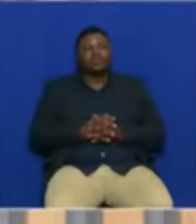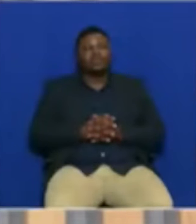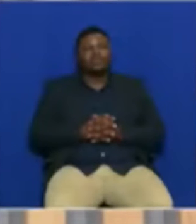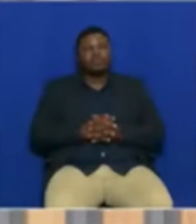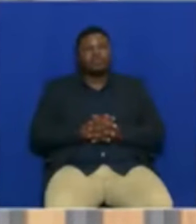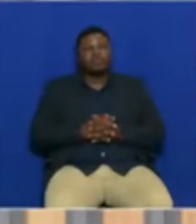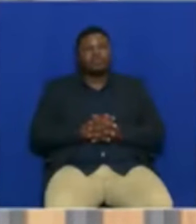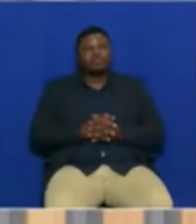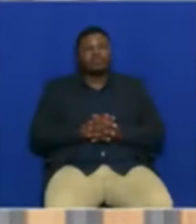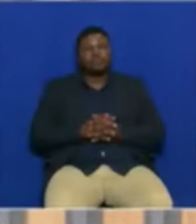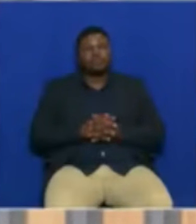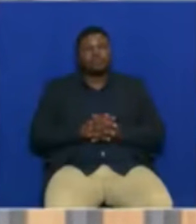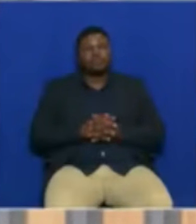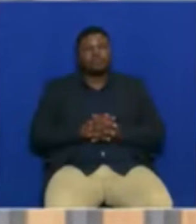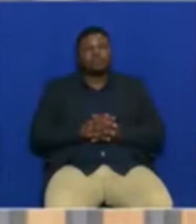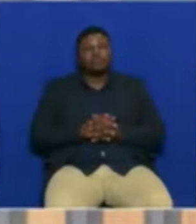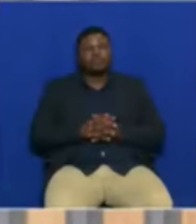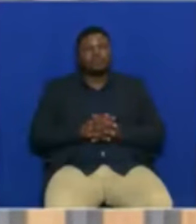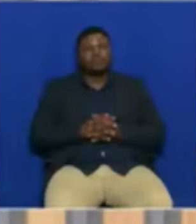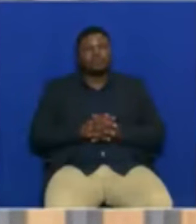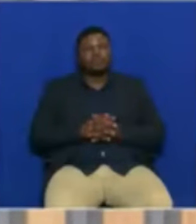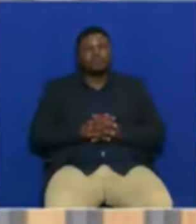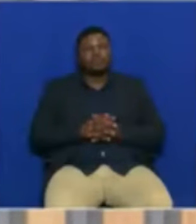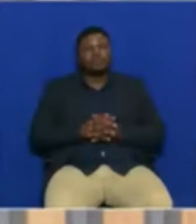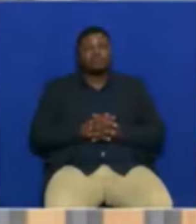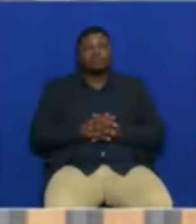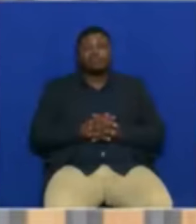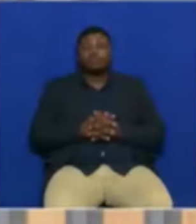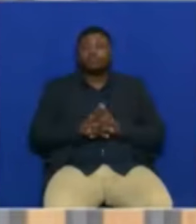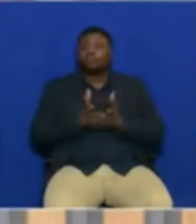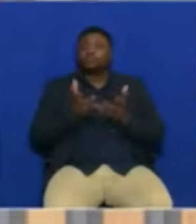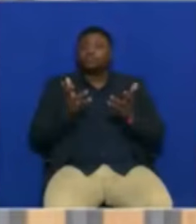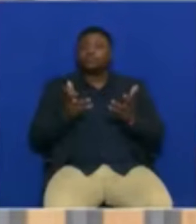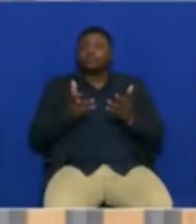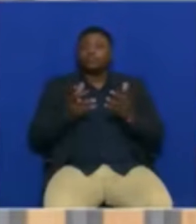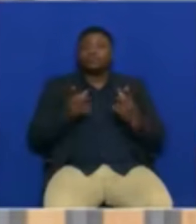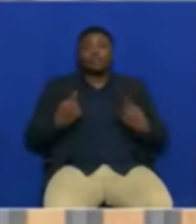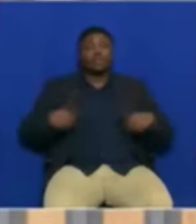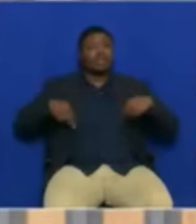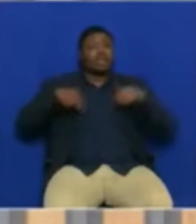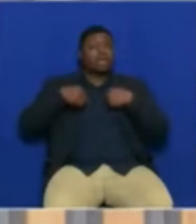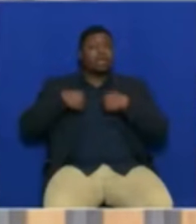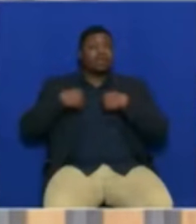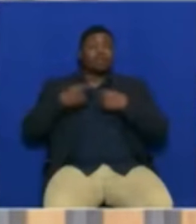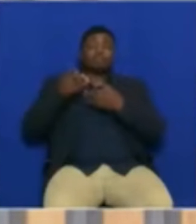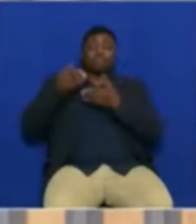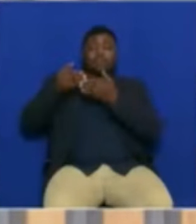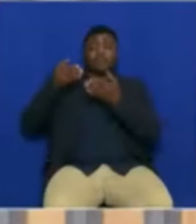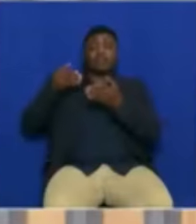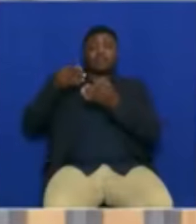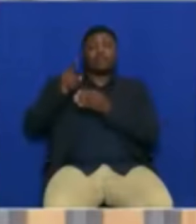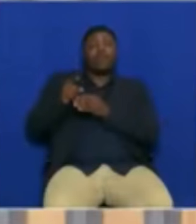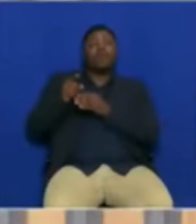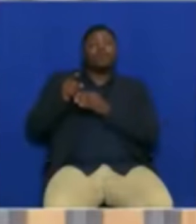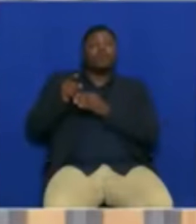Now, in our earlier engagement, you gave us the process and you created the impression